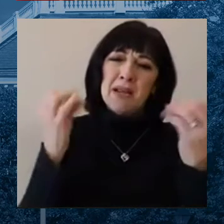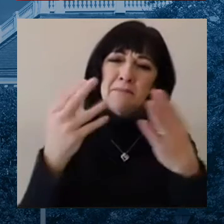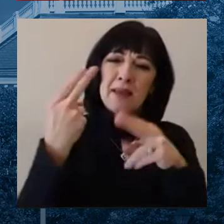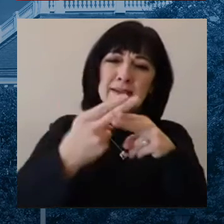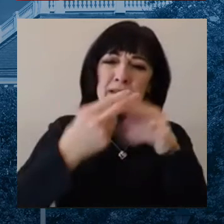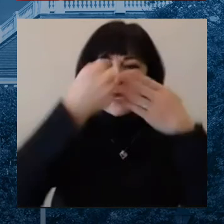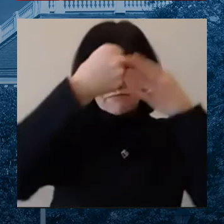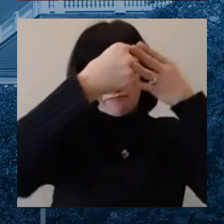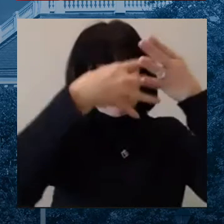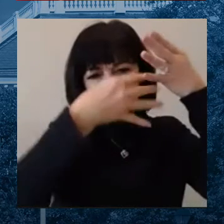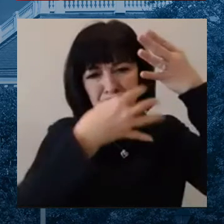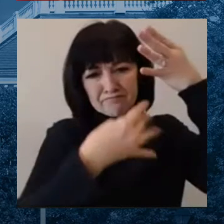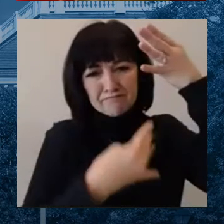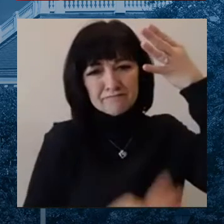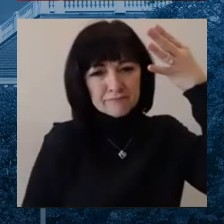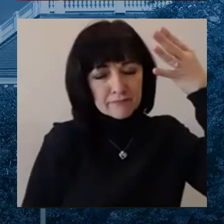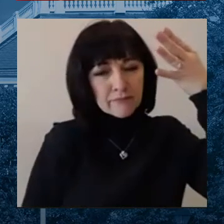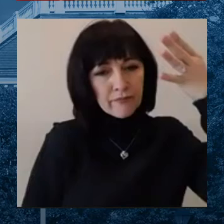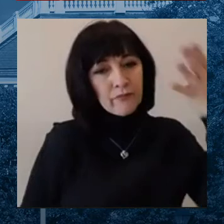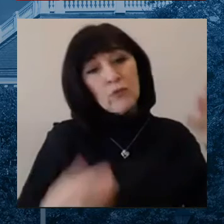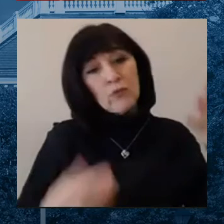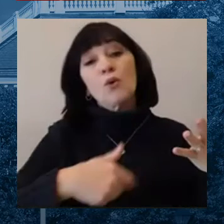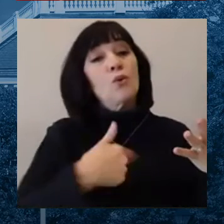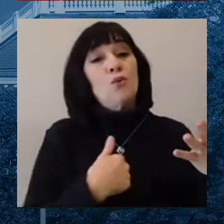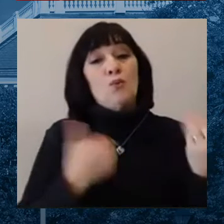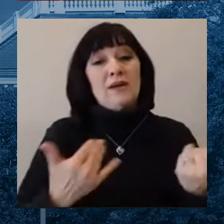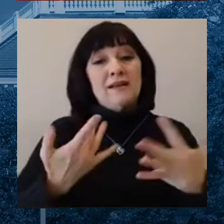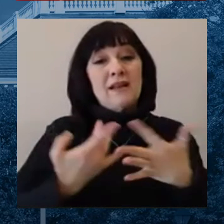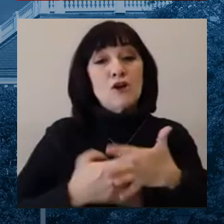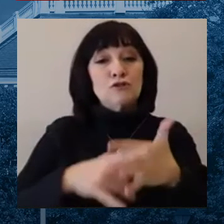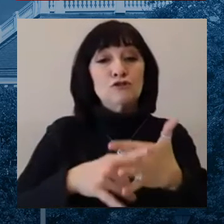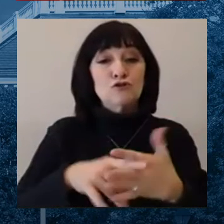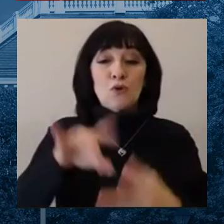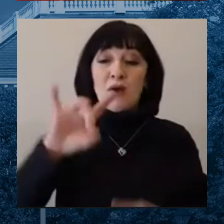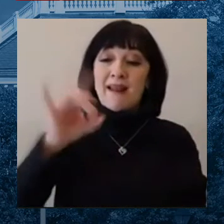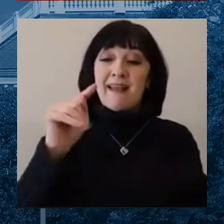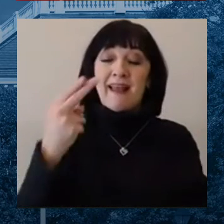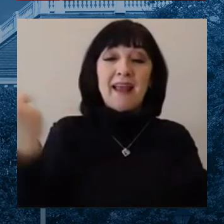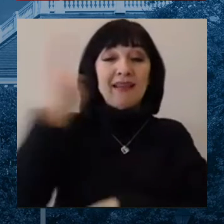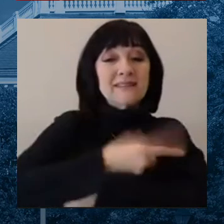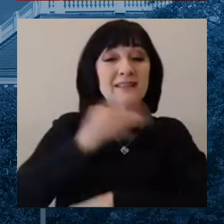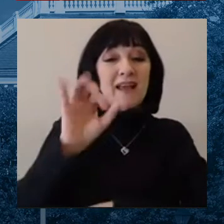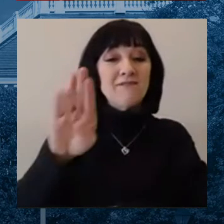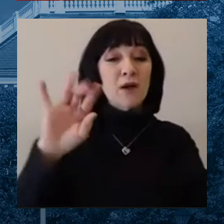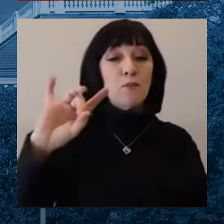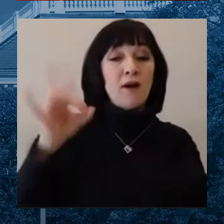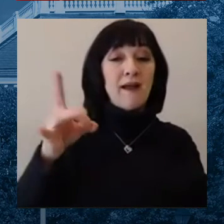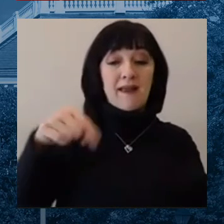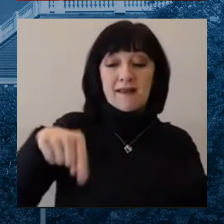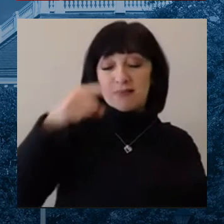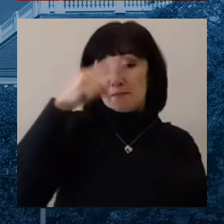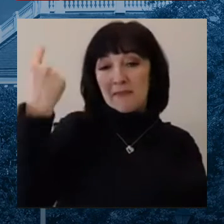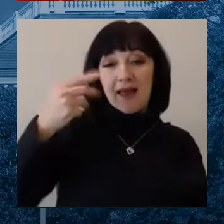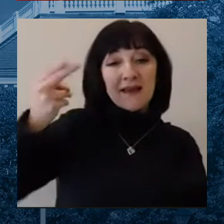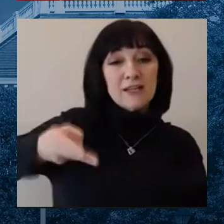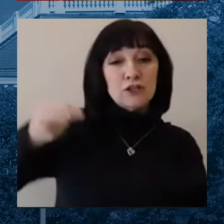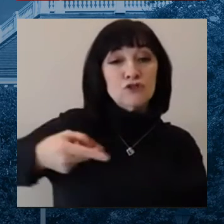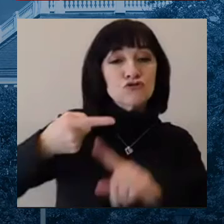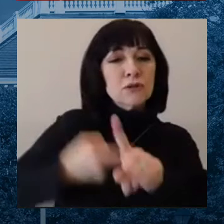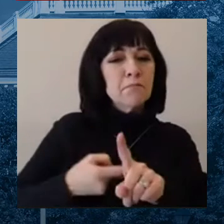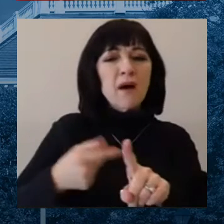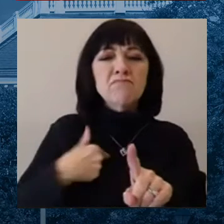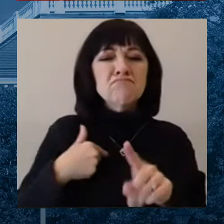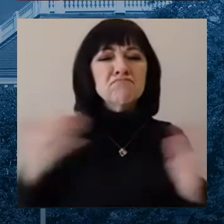we embark upon this 8th day of Black History Month, I urge you all to do more,